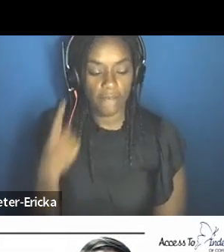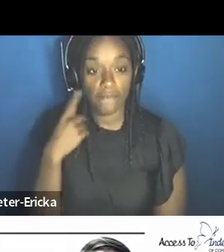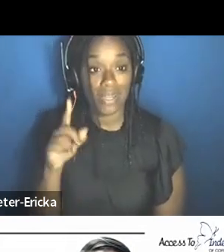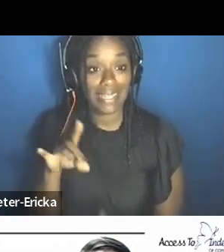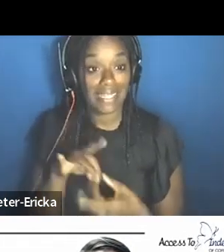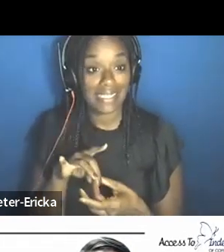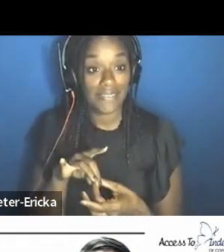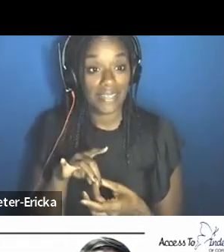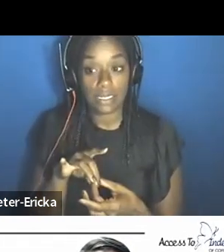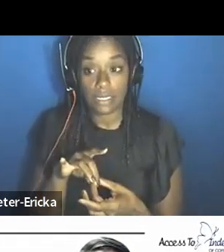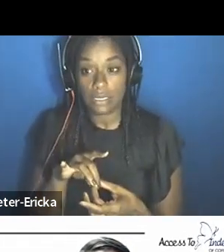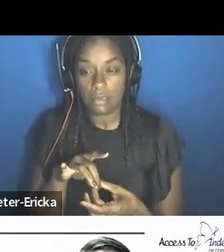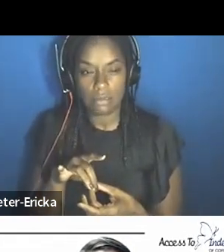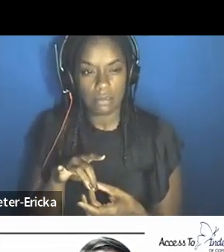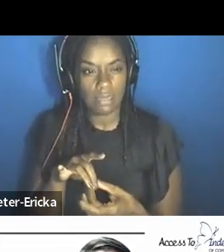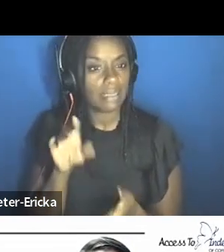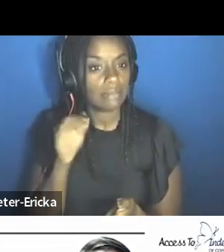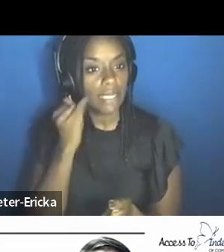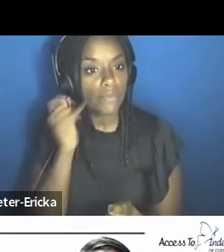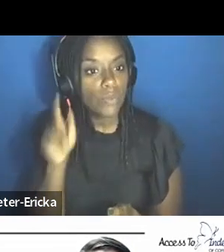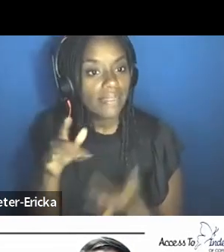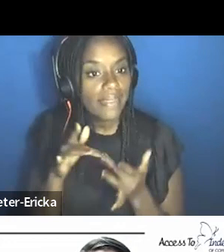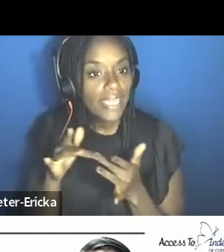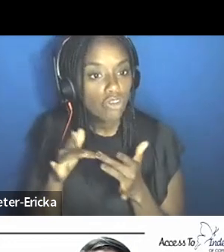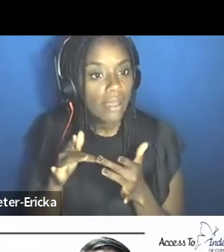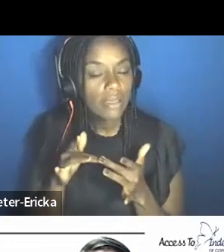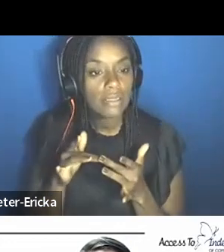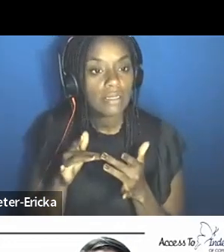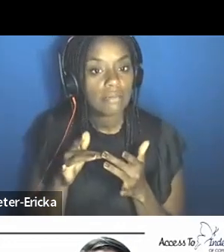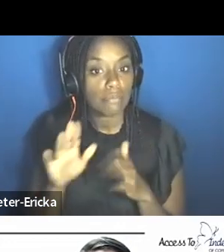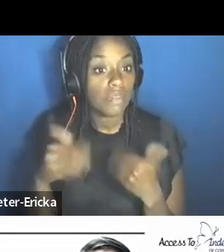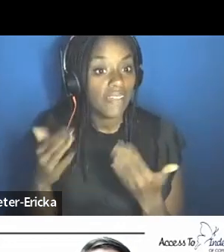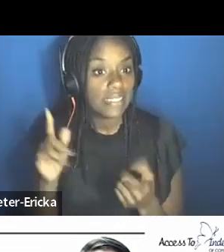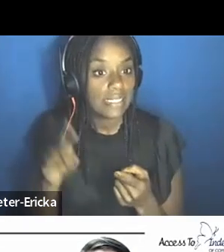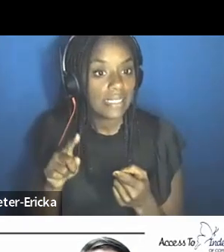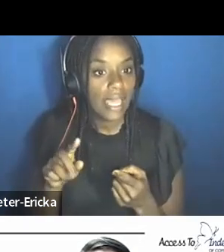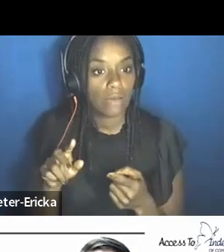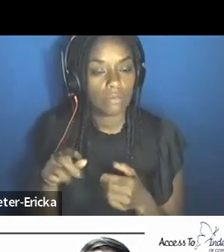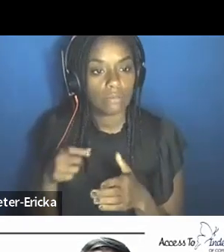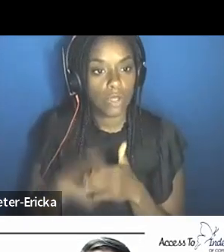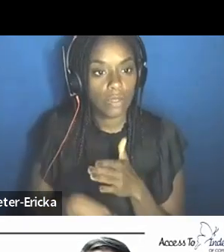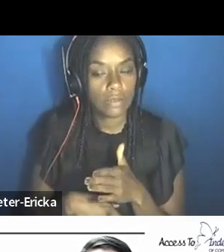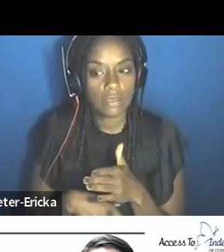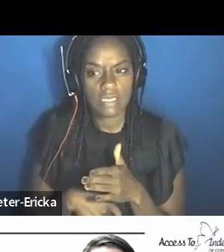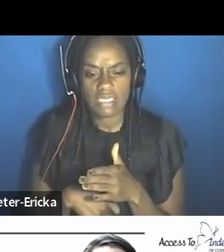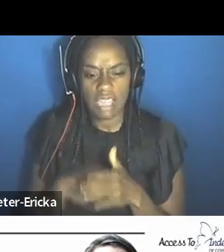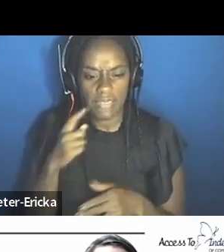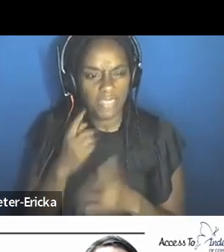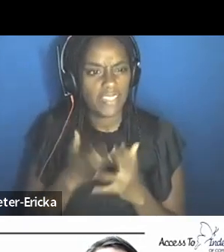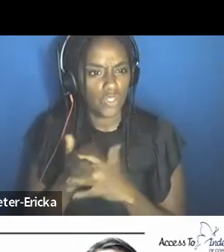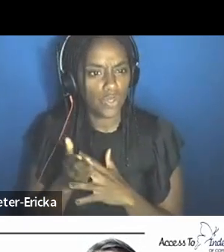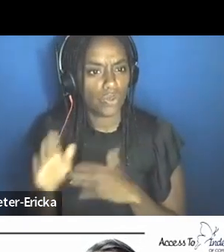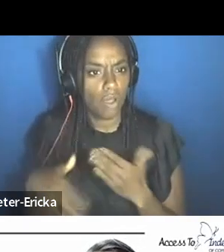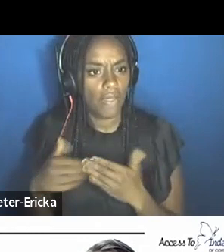that late? Does everyone know what I'm talking about? Like if you need the internet, it gives it to you for a discounted rate. And I think that should be through all the states.